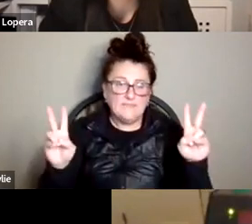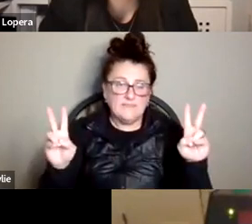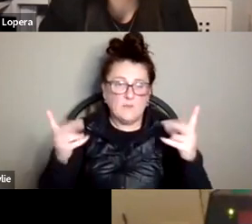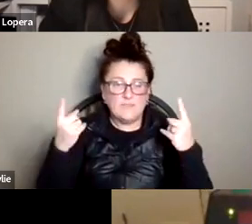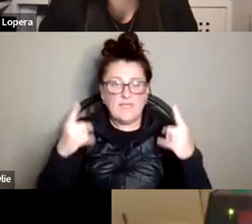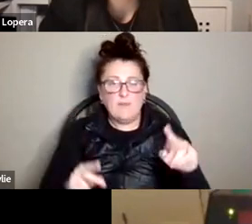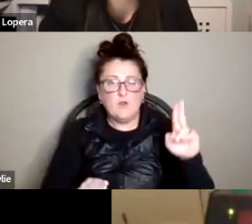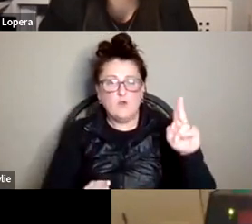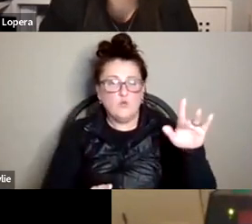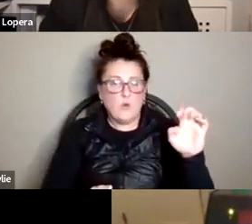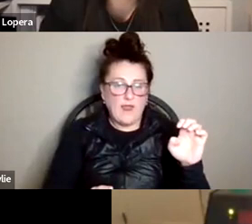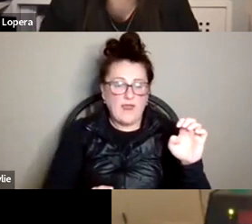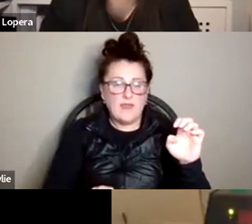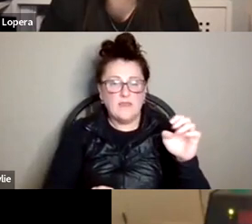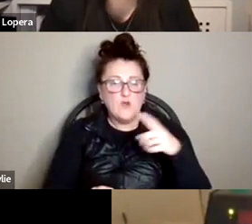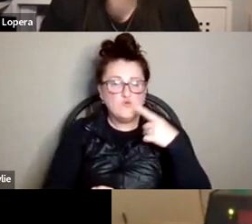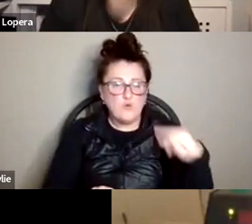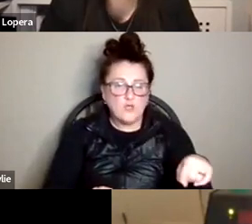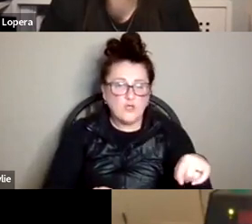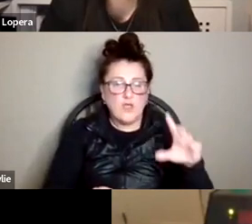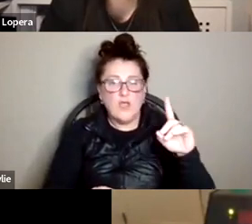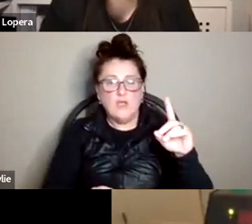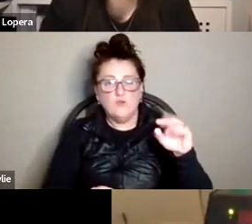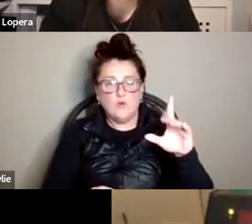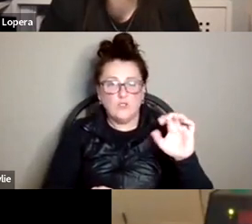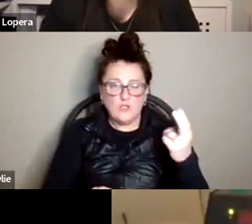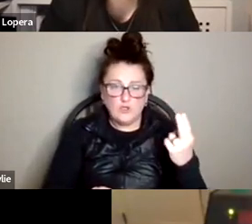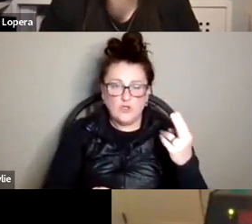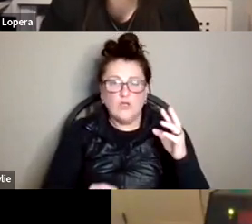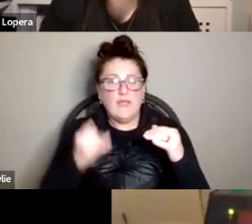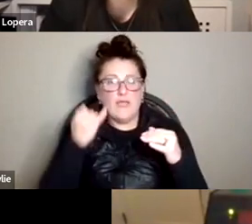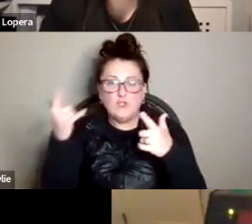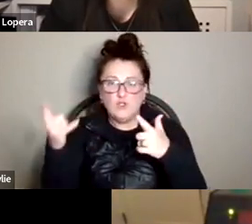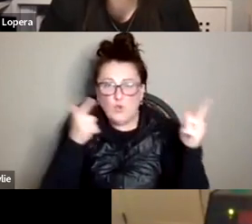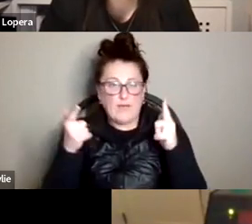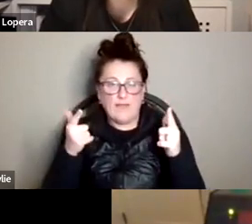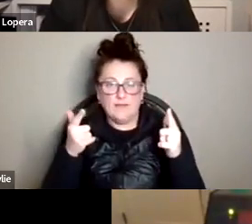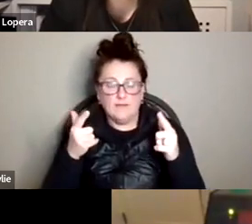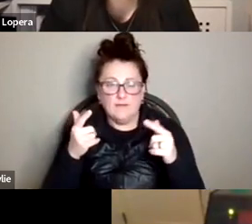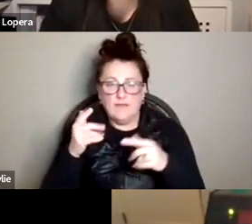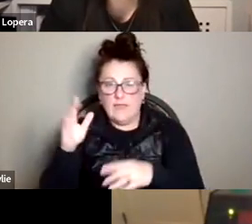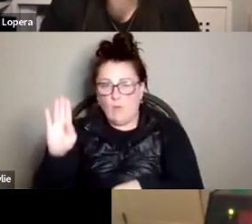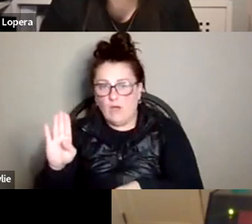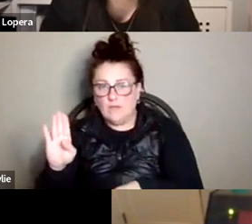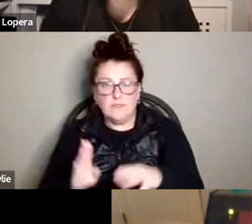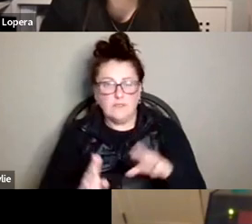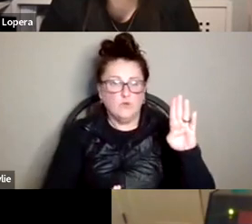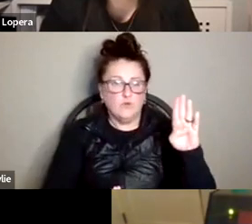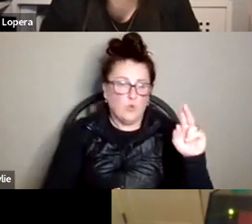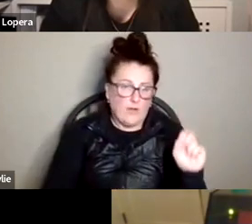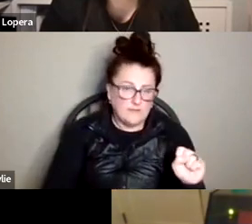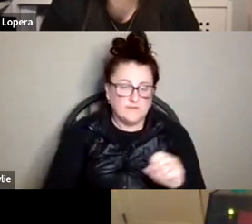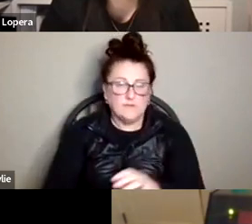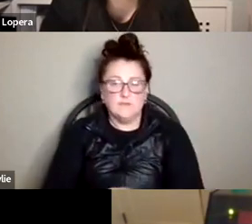right now, and are also captivated in Dorchester every time there's a shooting, or anywhere in Boston or anywhere in the United States.